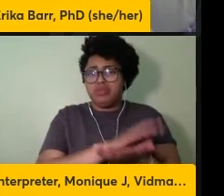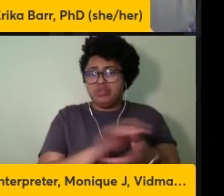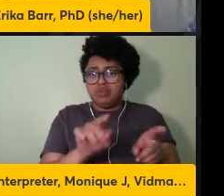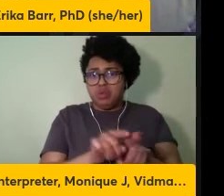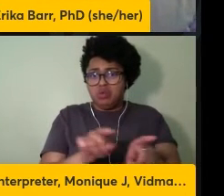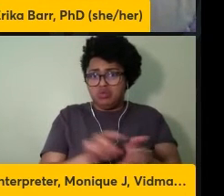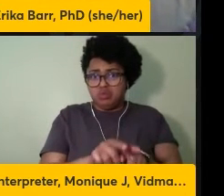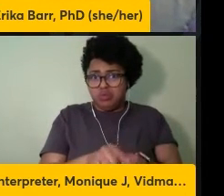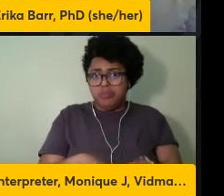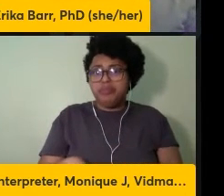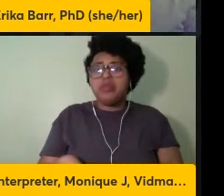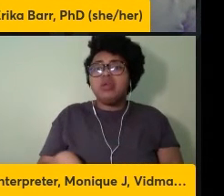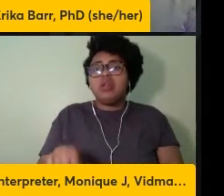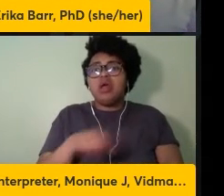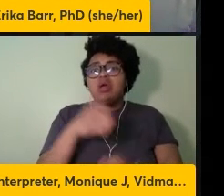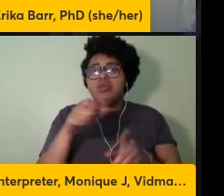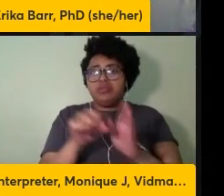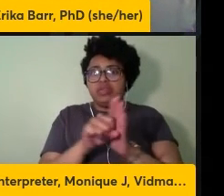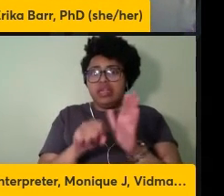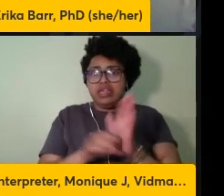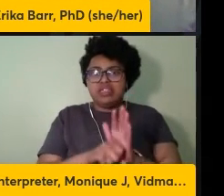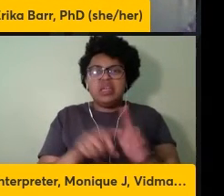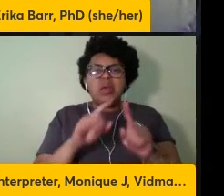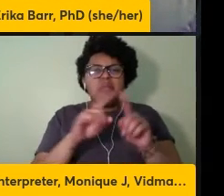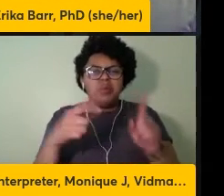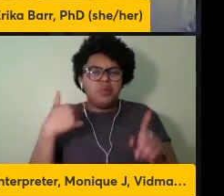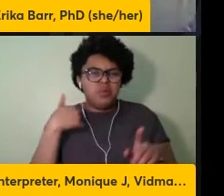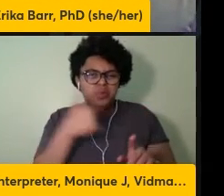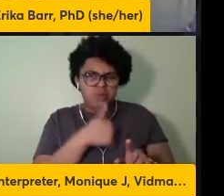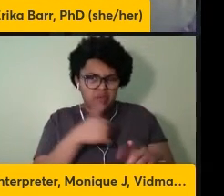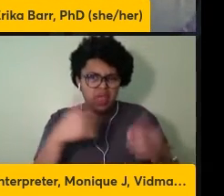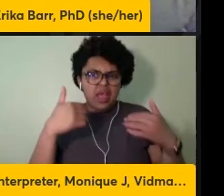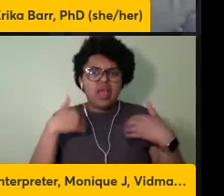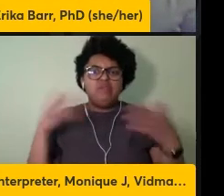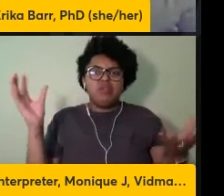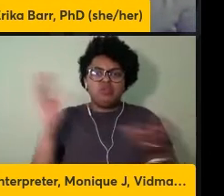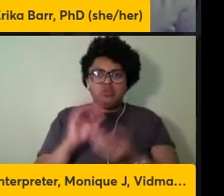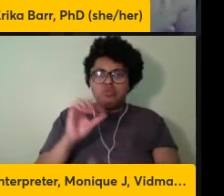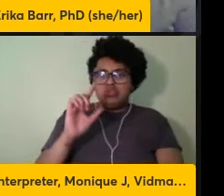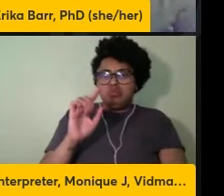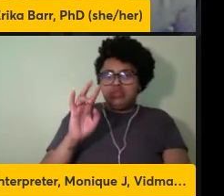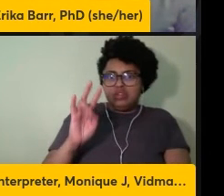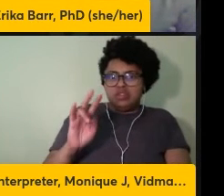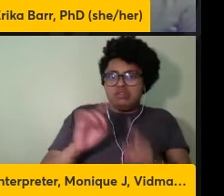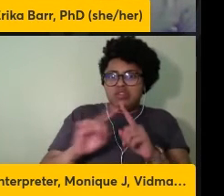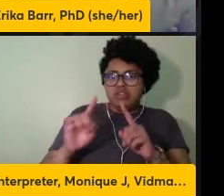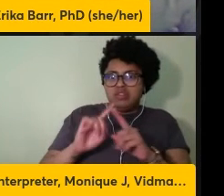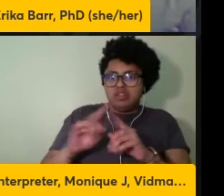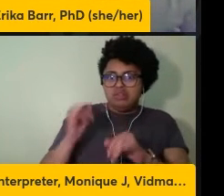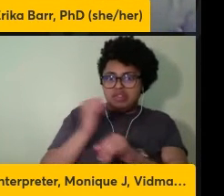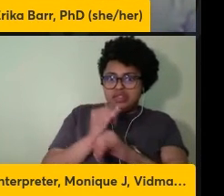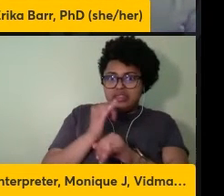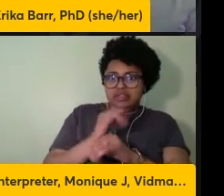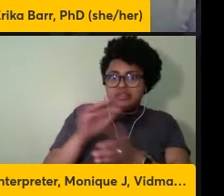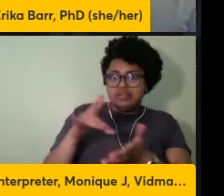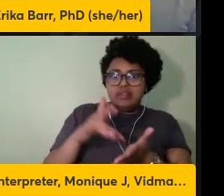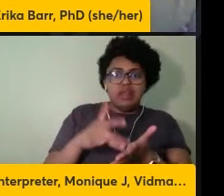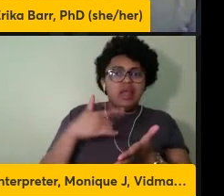We are composed of 27 different institutes and centers. I promise you I'm not going to go through all of the